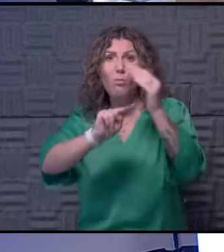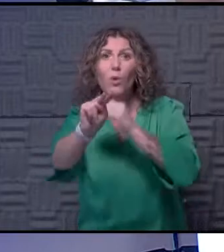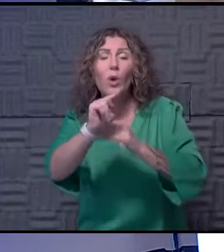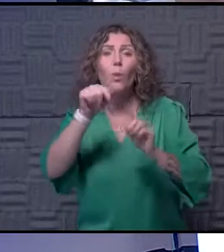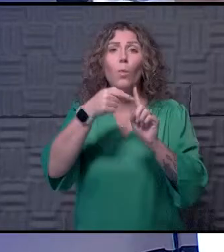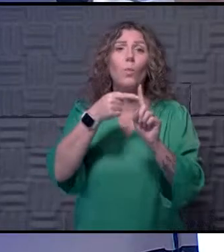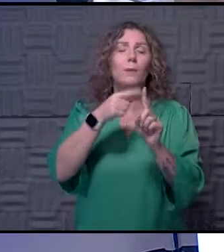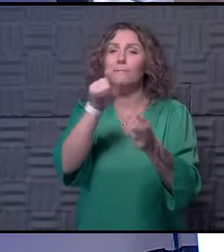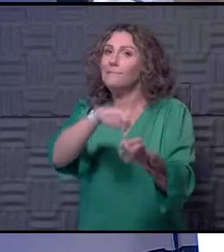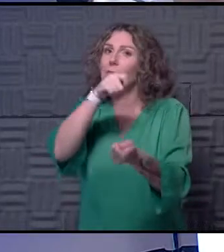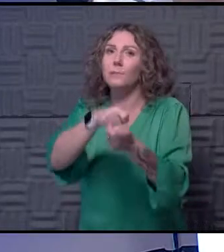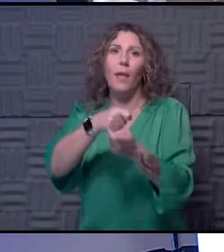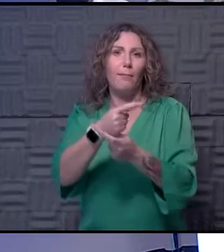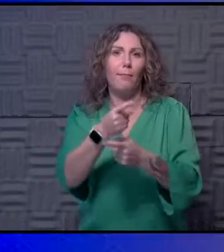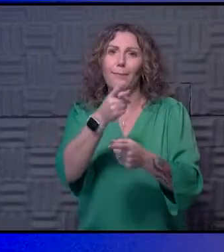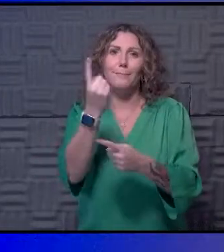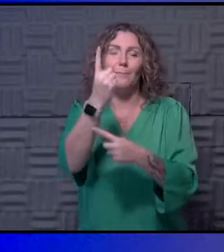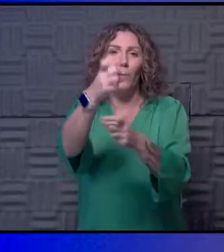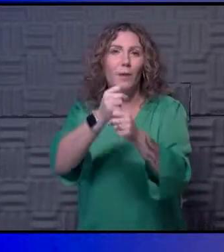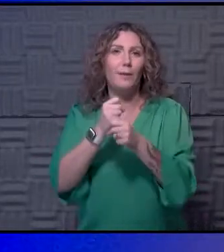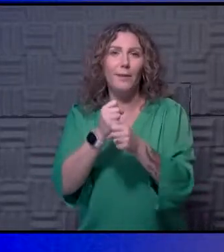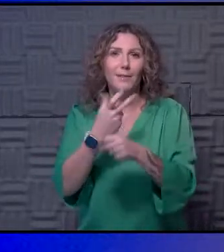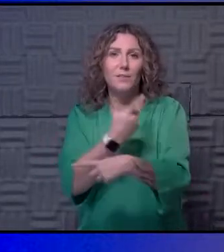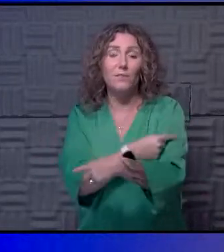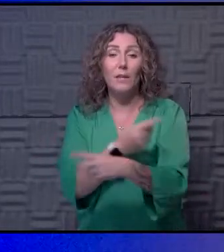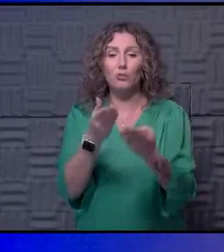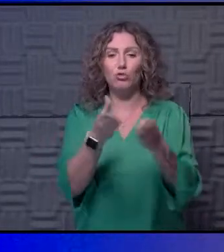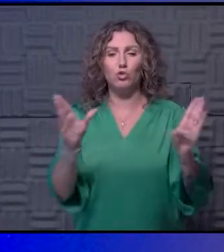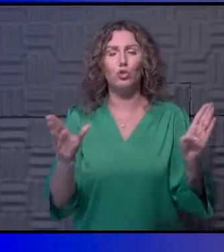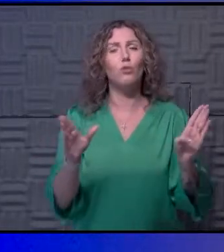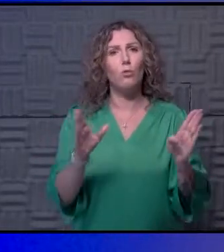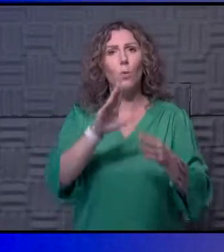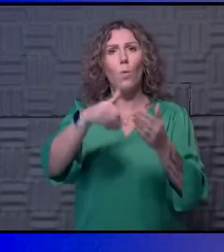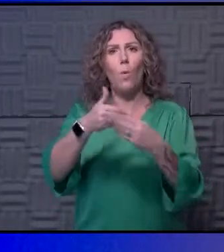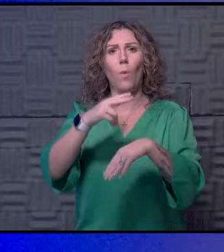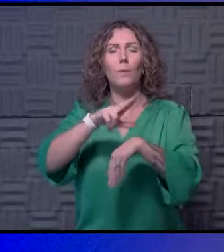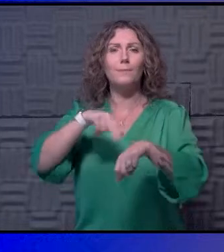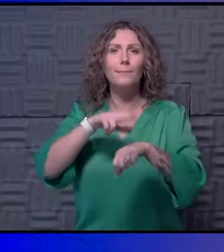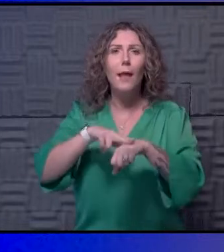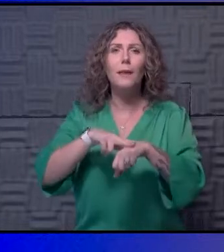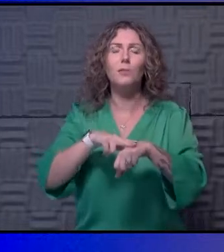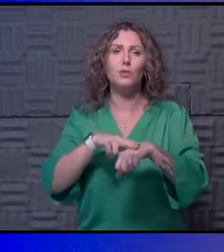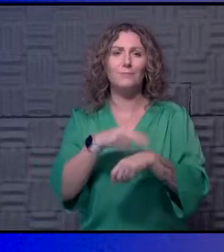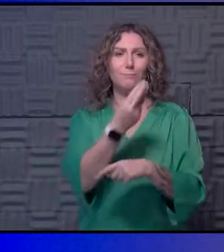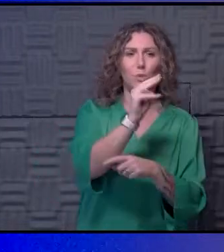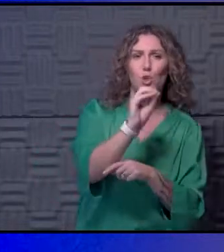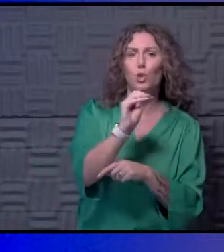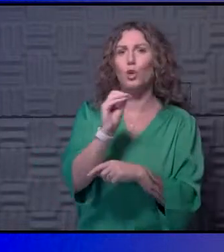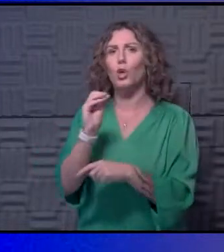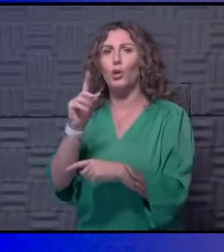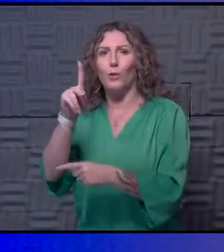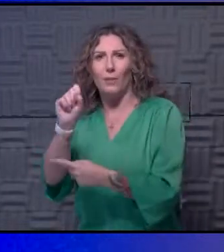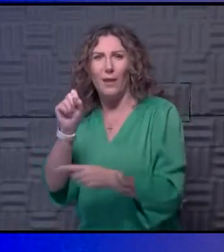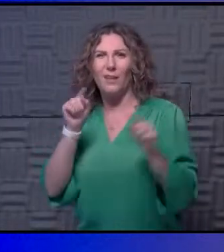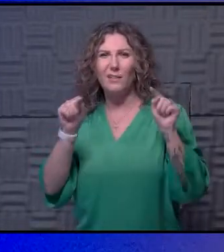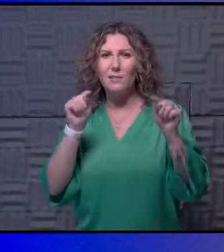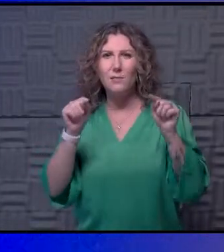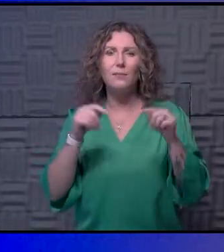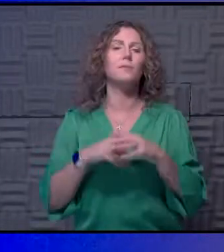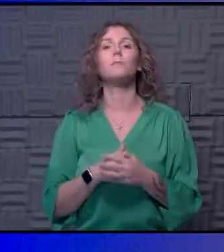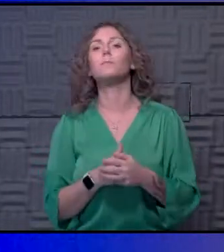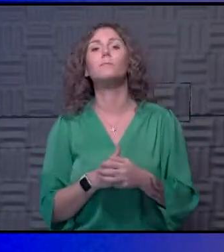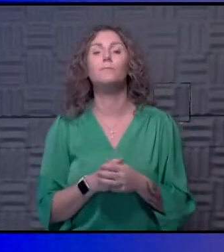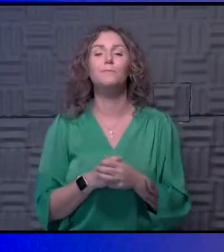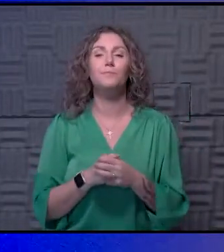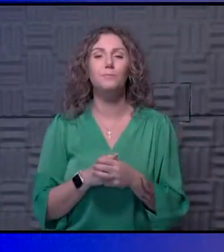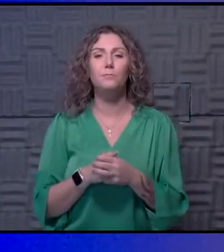going to get a vaccine. Yeah, absolutely. You know, we know in general around the nation and in our region, whether you're talking about the Missouri side or the Kansas side,